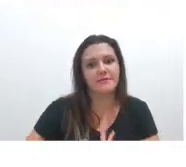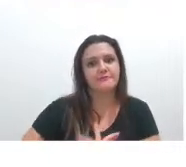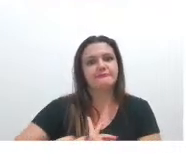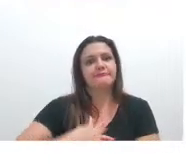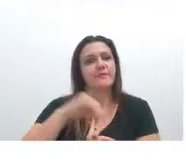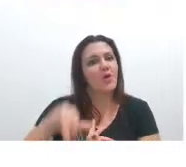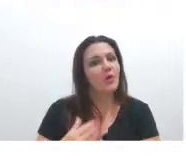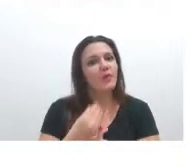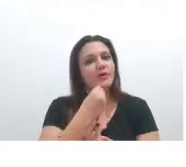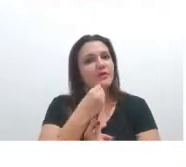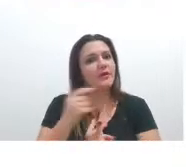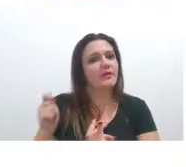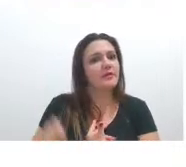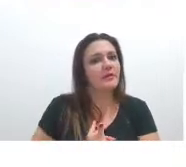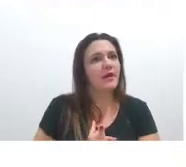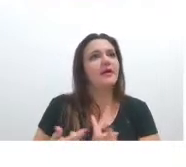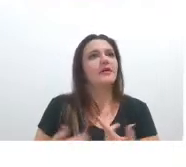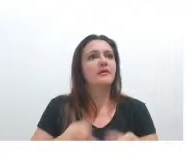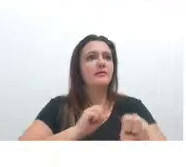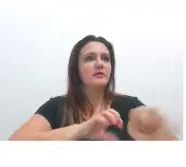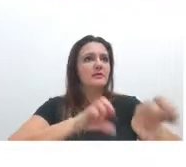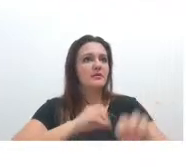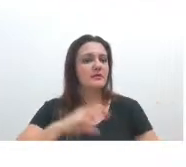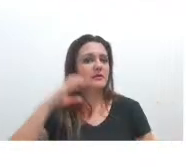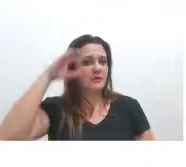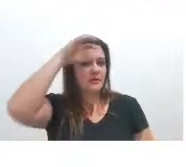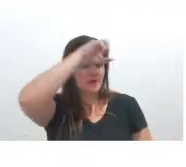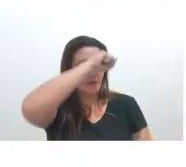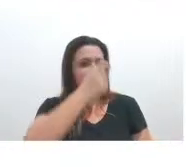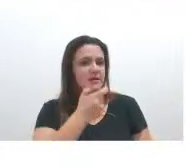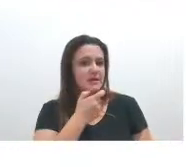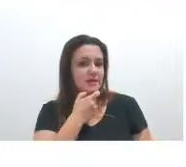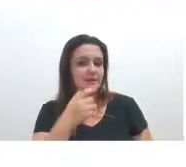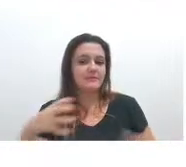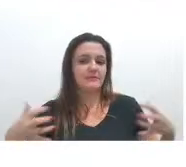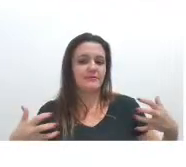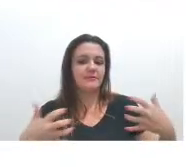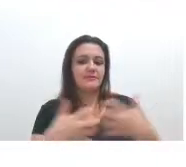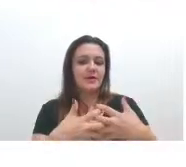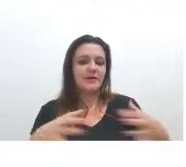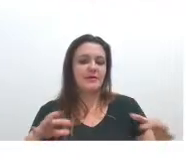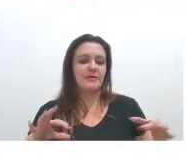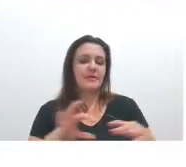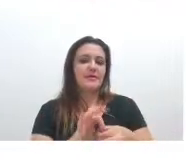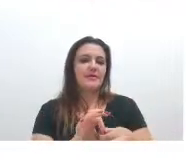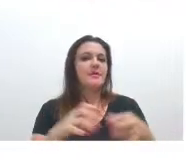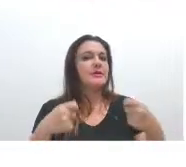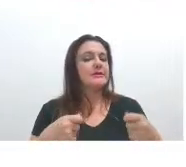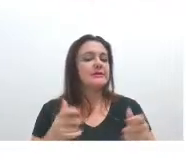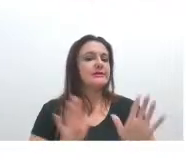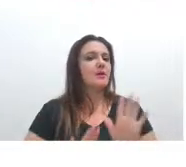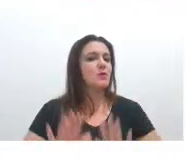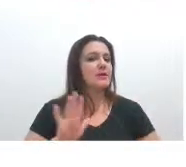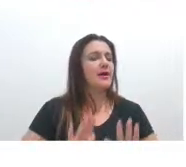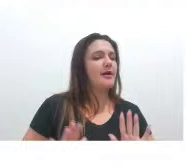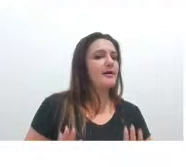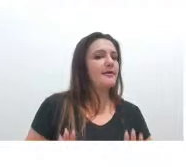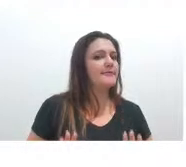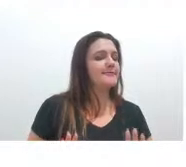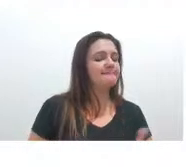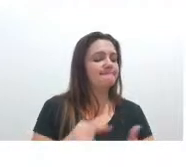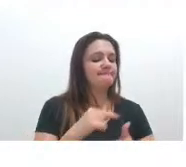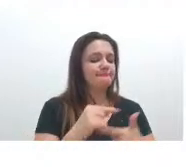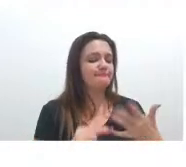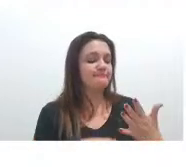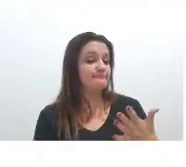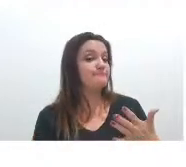teaching and learning, its integration requires careful consideration of various factors, including bias and